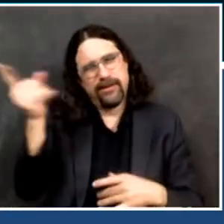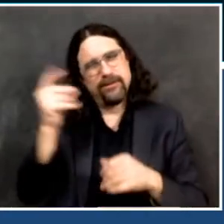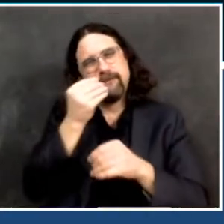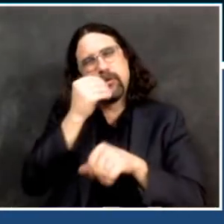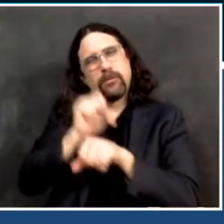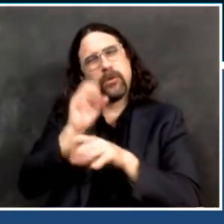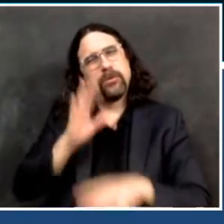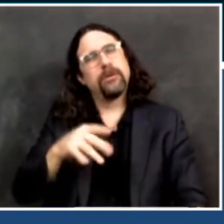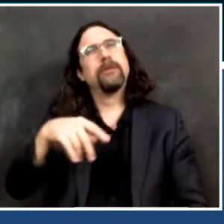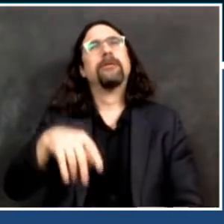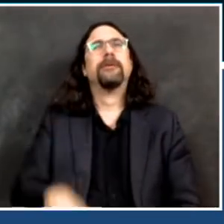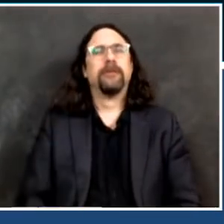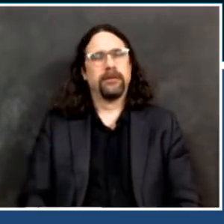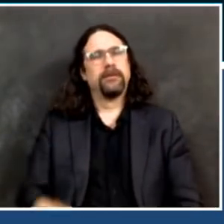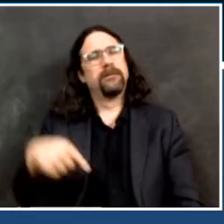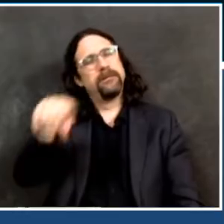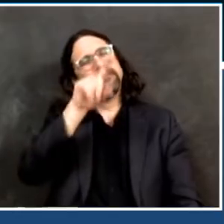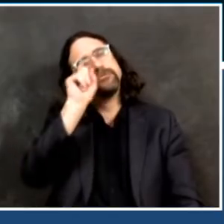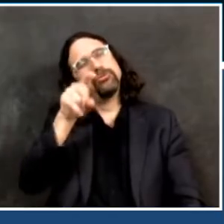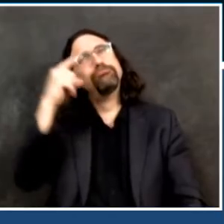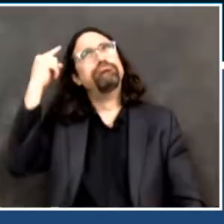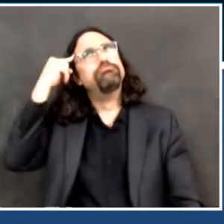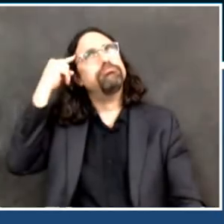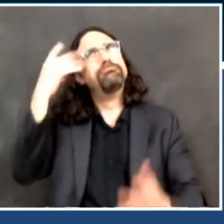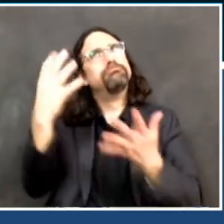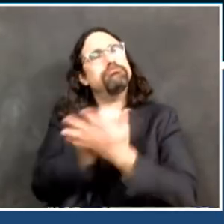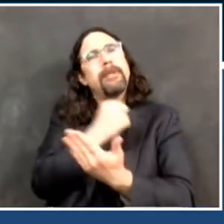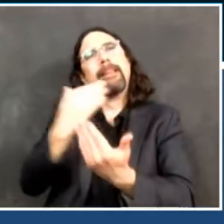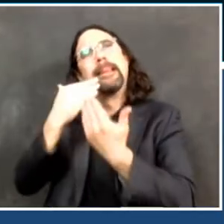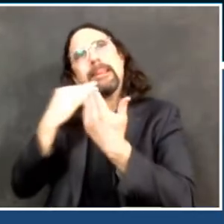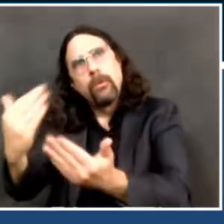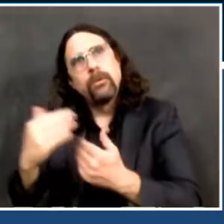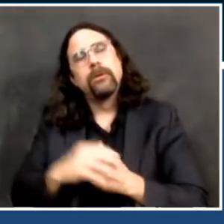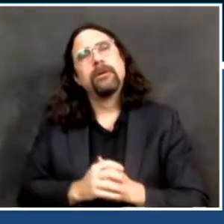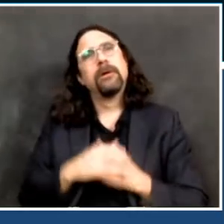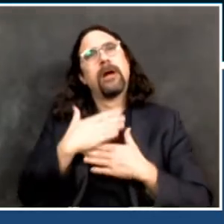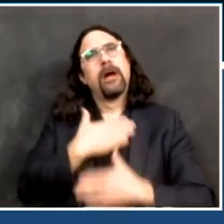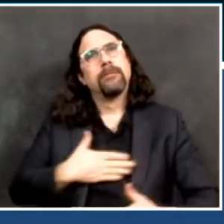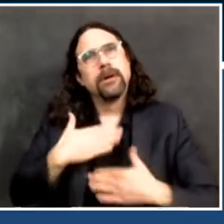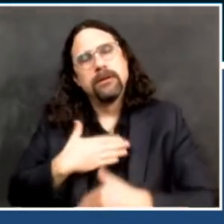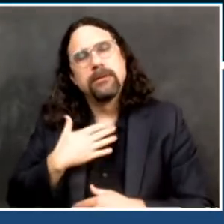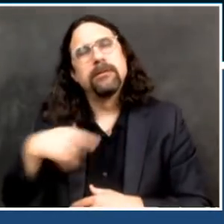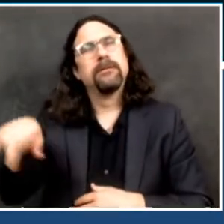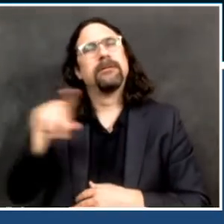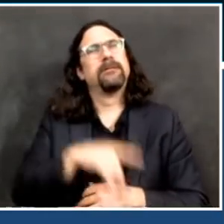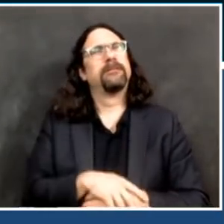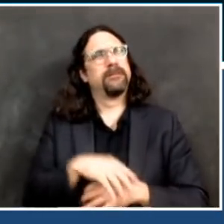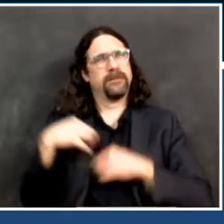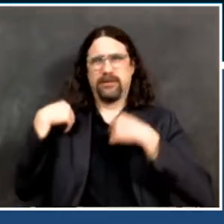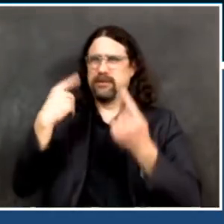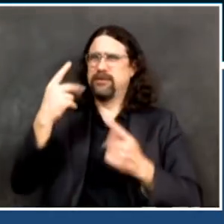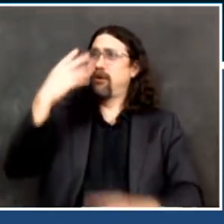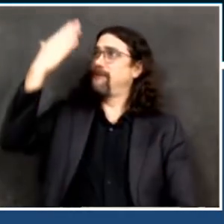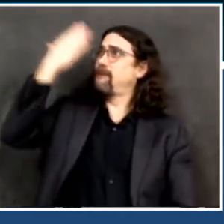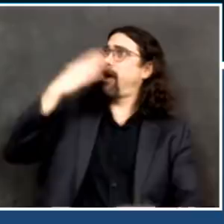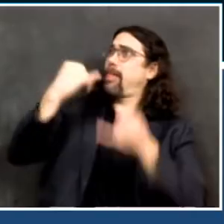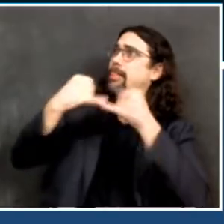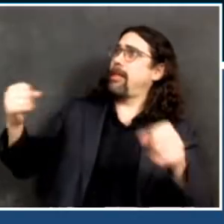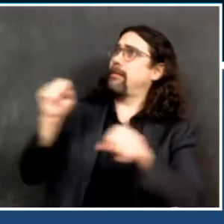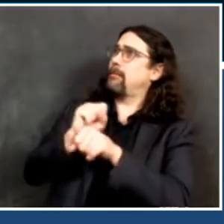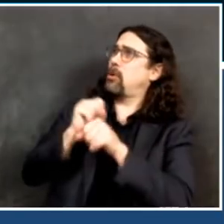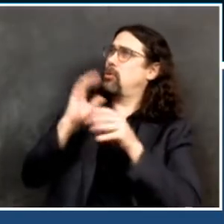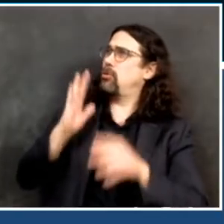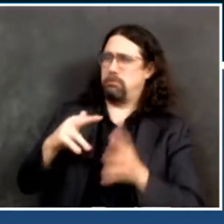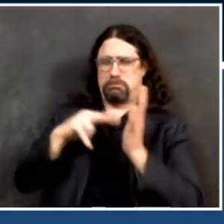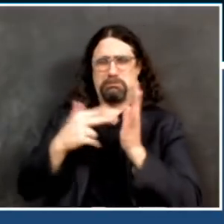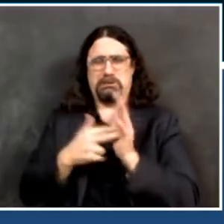front lines of an international crisis. But they're acting with the same resolve and the same spirit as all our other heroes. Now, we